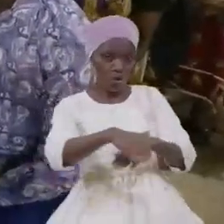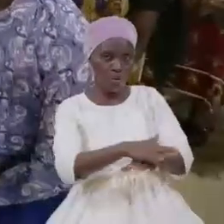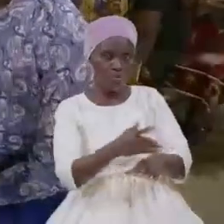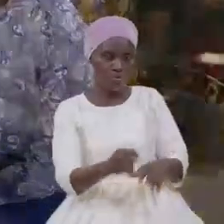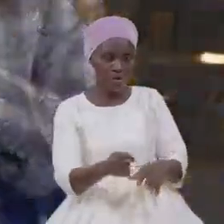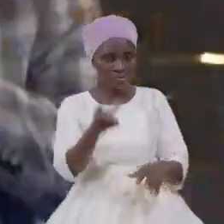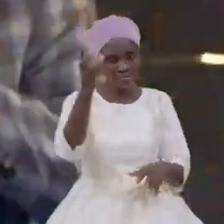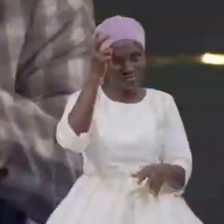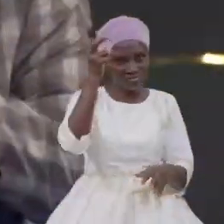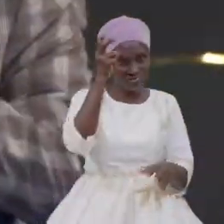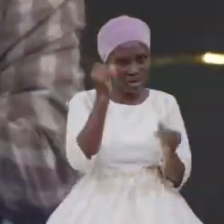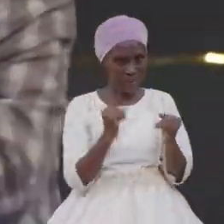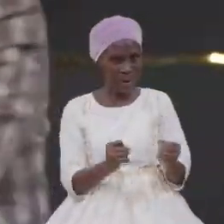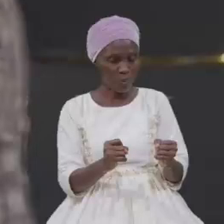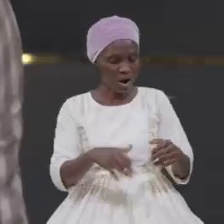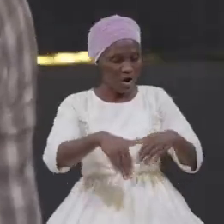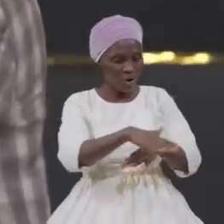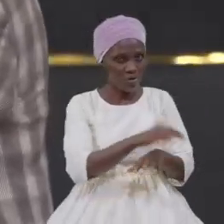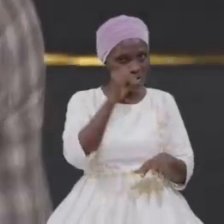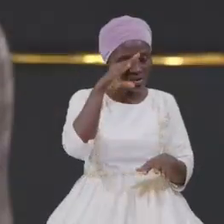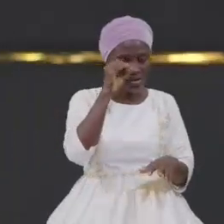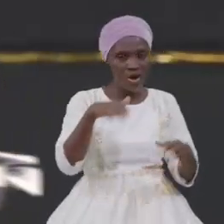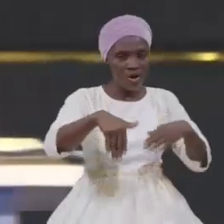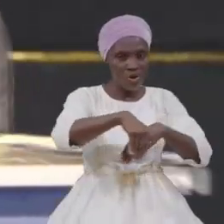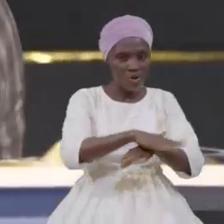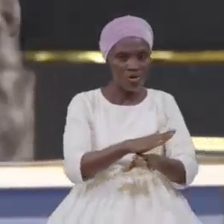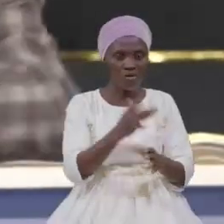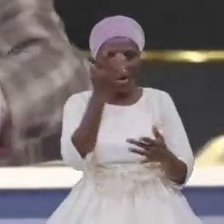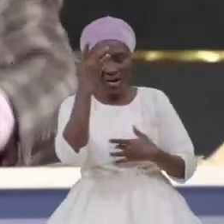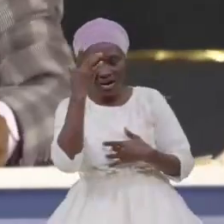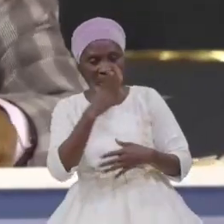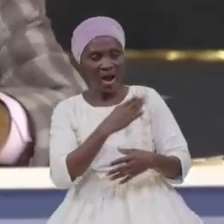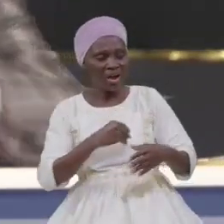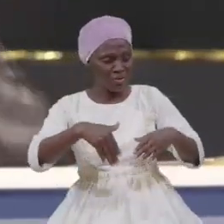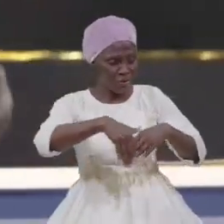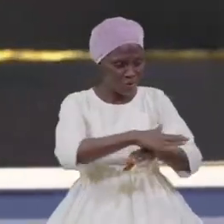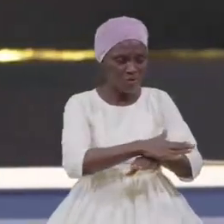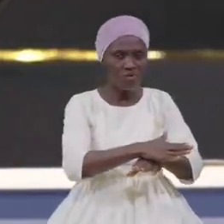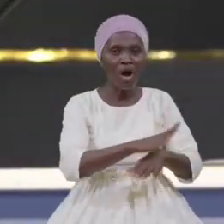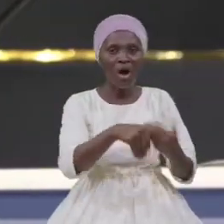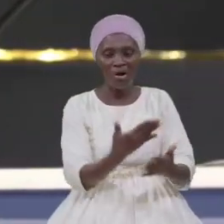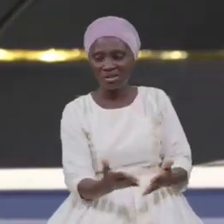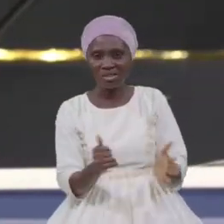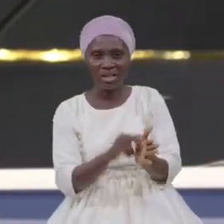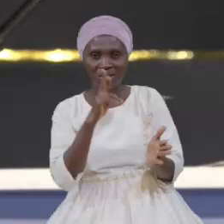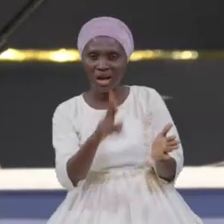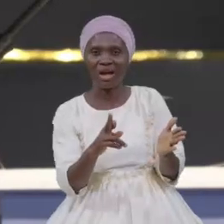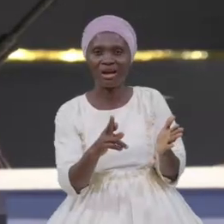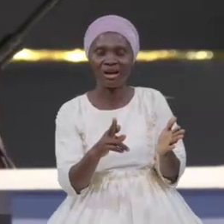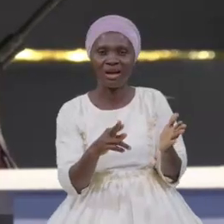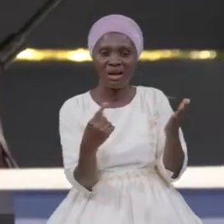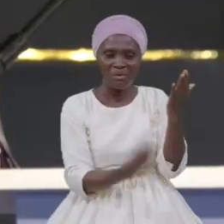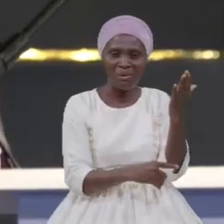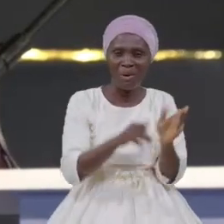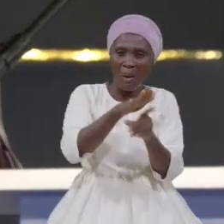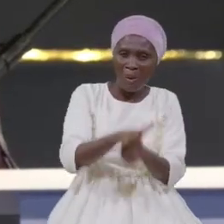power, over disease, and over all those things that have been tormenting your life, the Lord will give